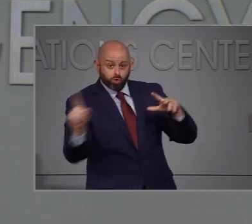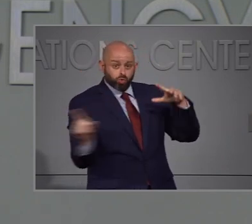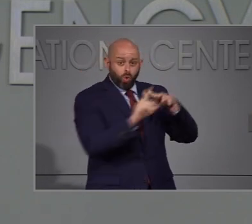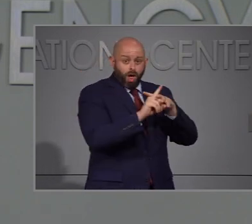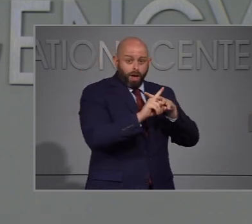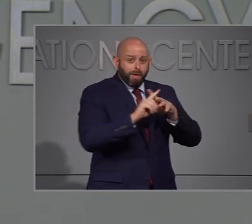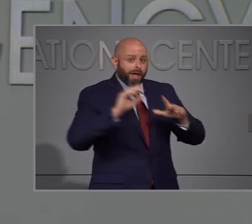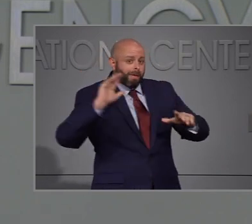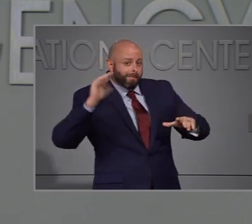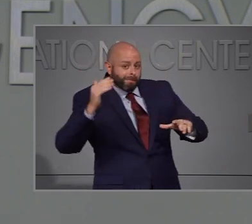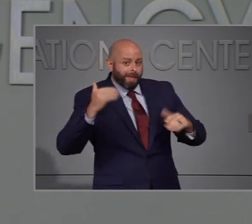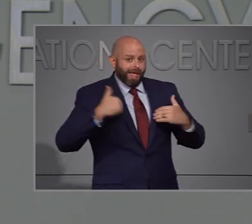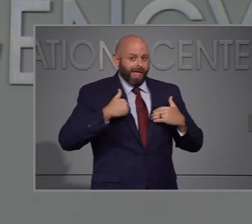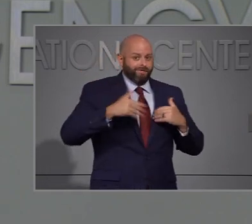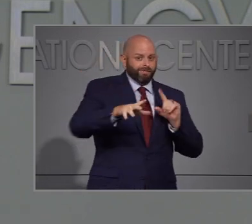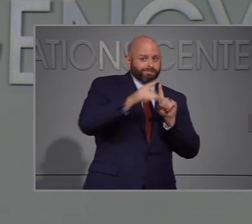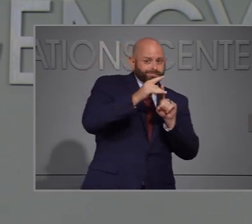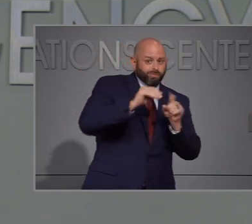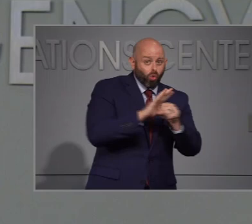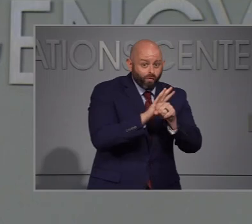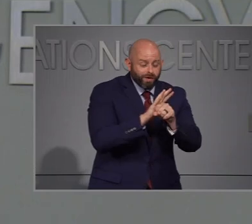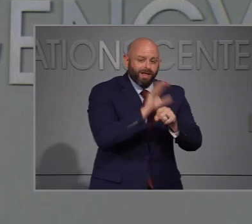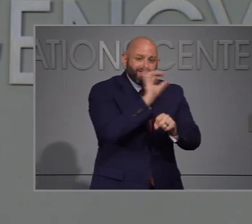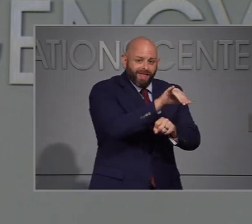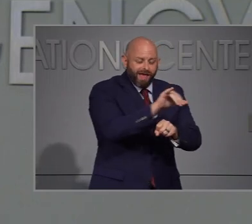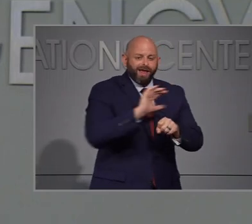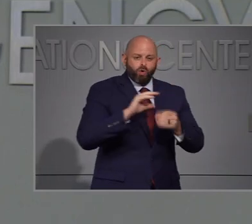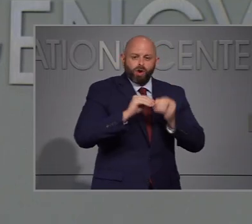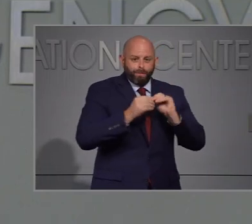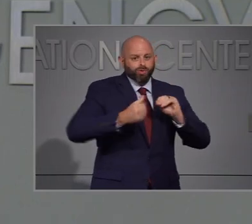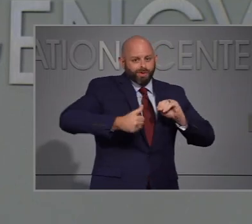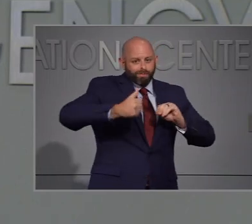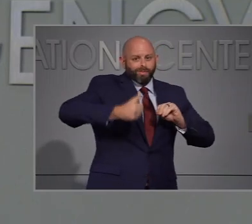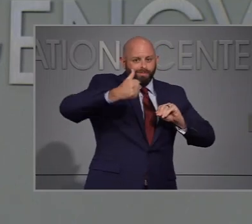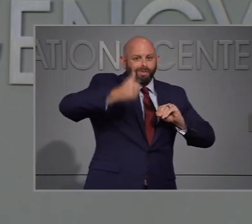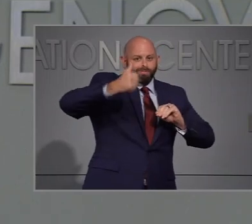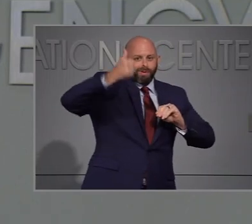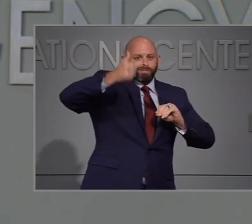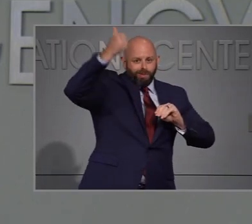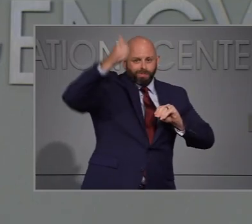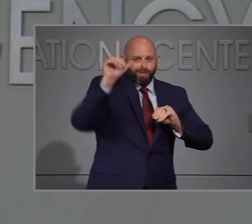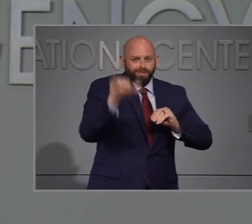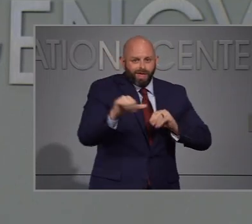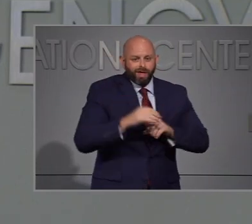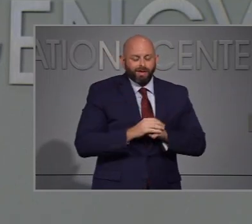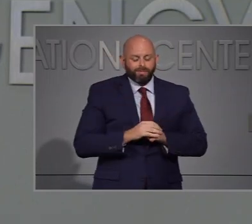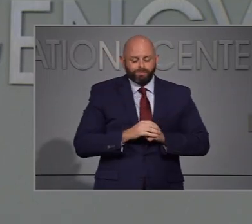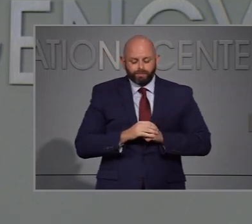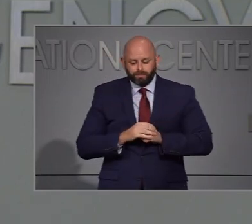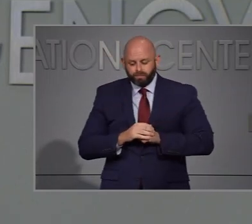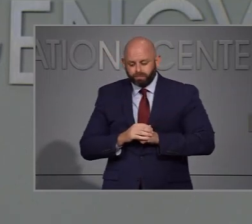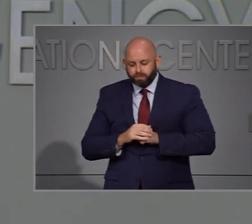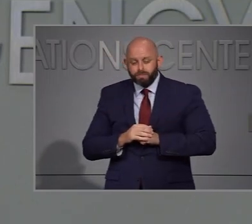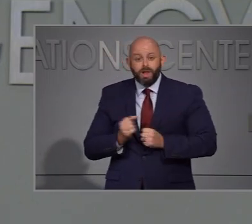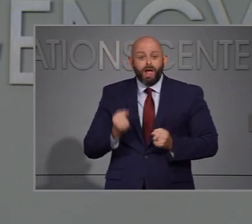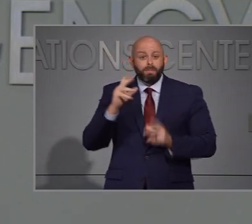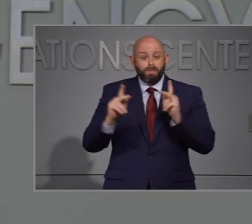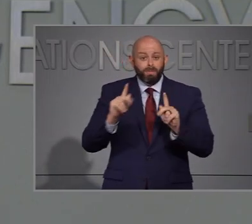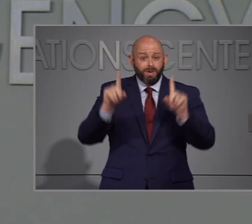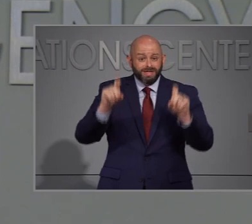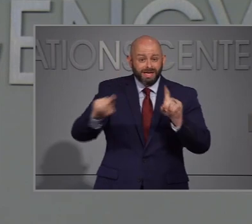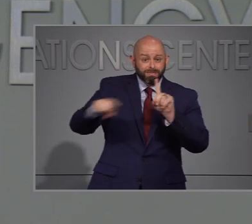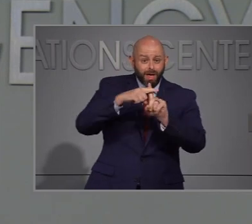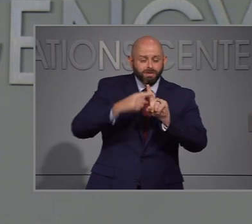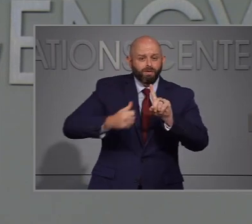the emergency department with COVID-like symptoms, it's still increasing. Our case numbers, as the governor said, continue to trend